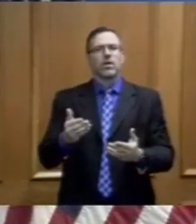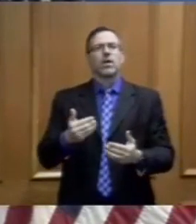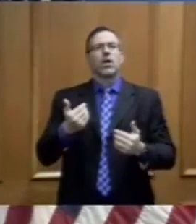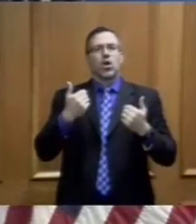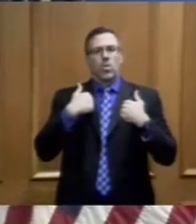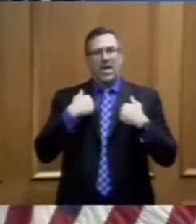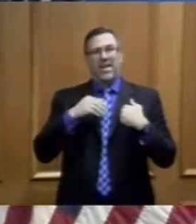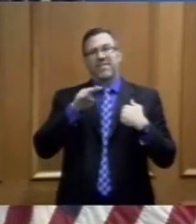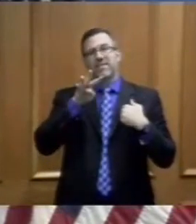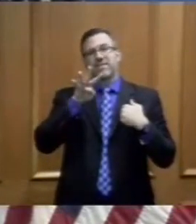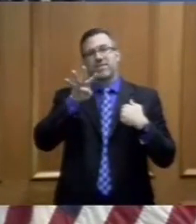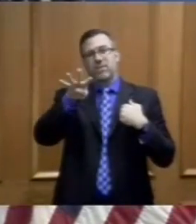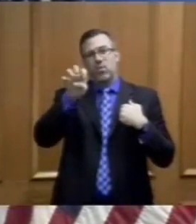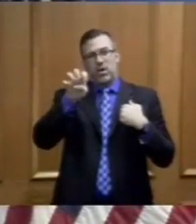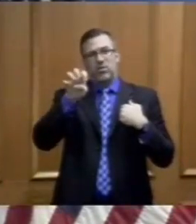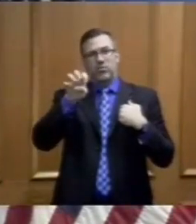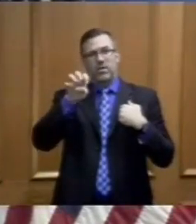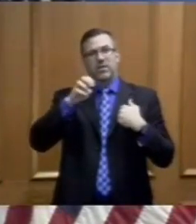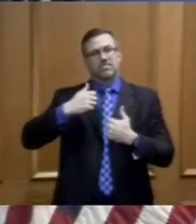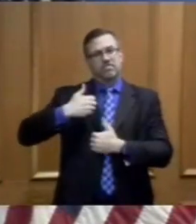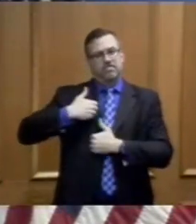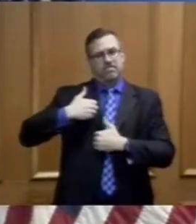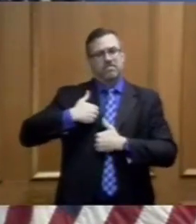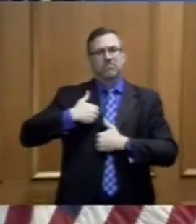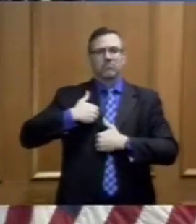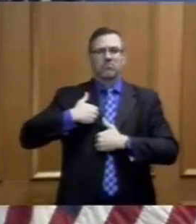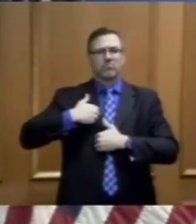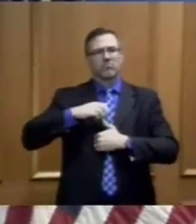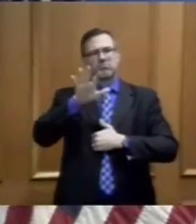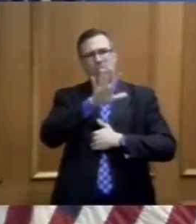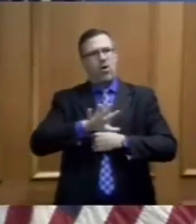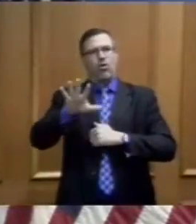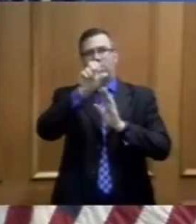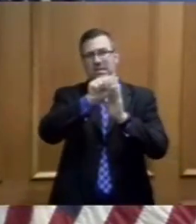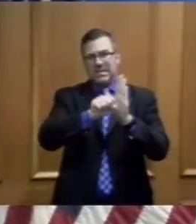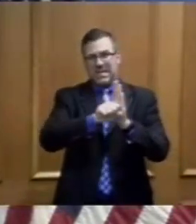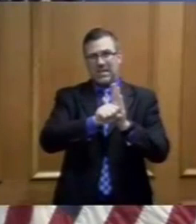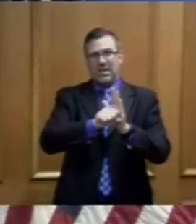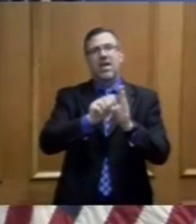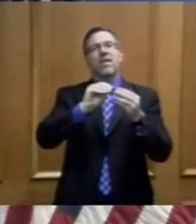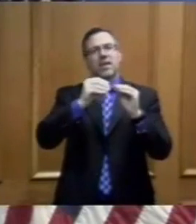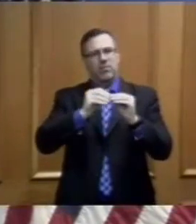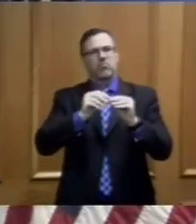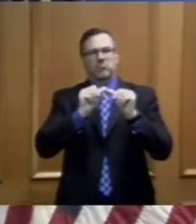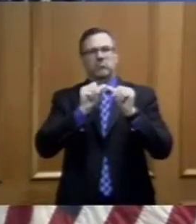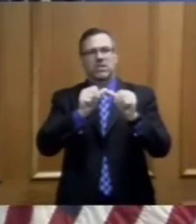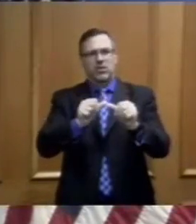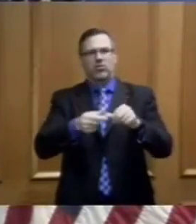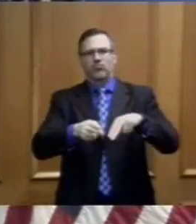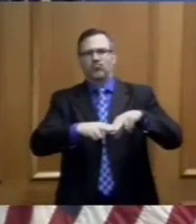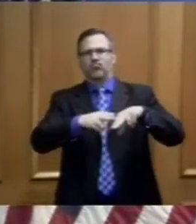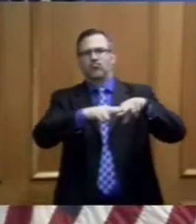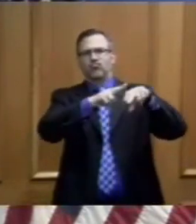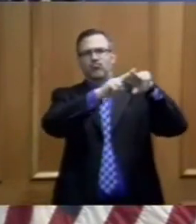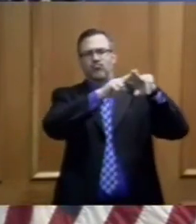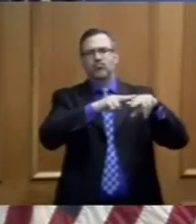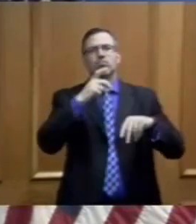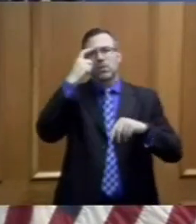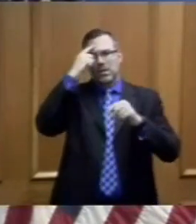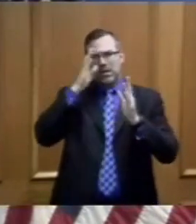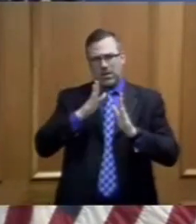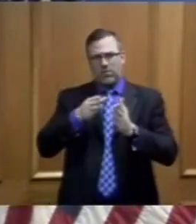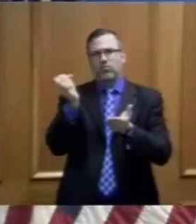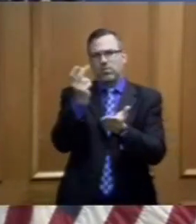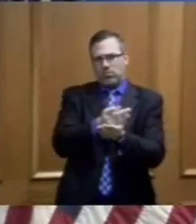400 personnel that are spread out all across the state. That number continues to grow. The governor has authorized us to call up